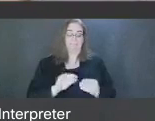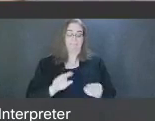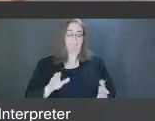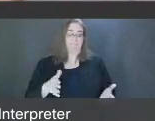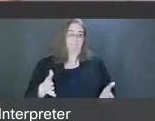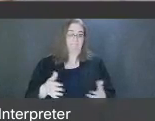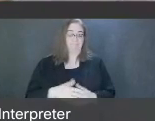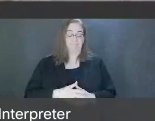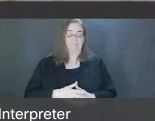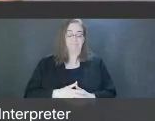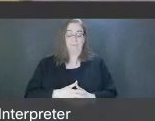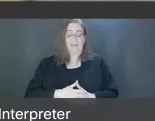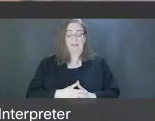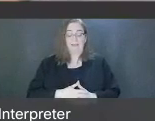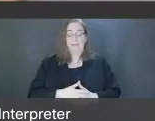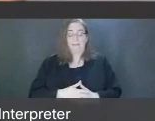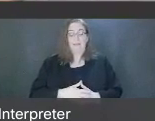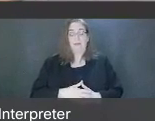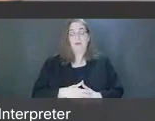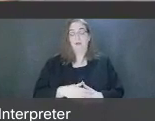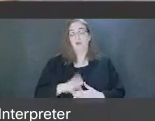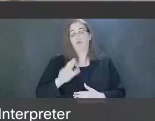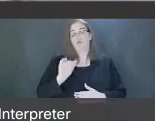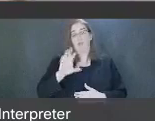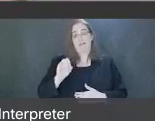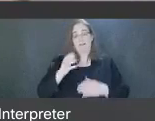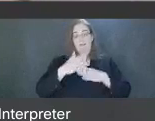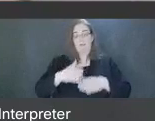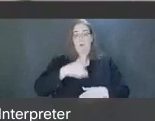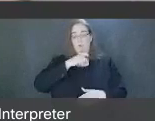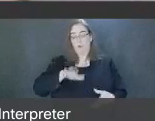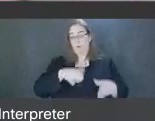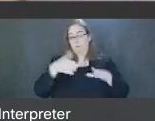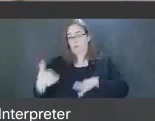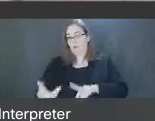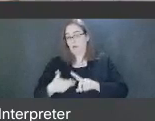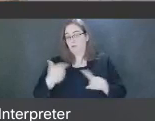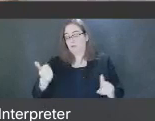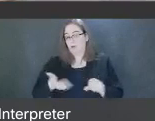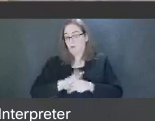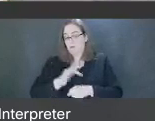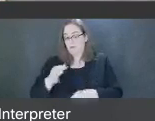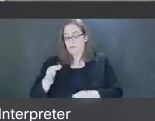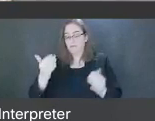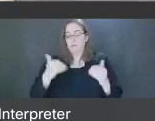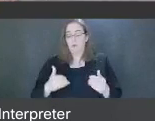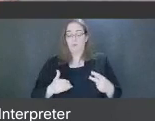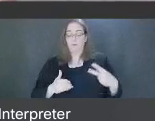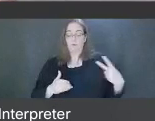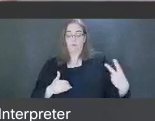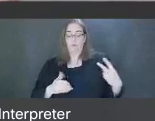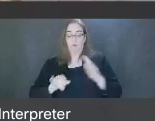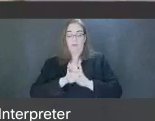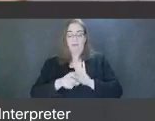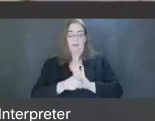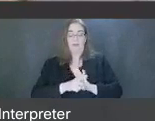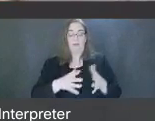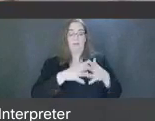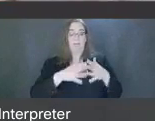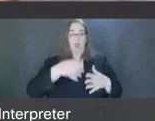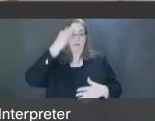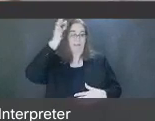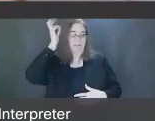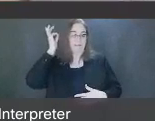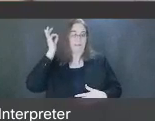terms of the racial breakdown among individuals who have died from COVID-19, we have 2 that identified as American Indian